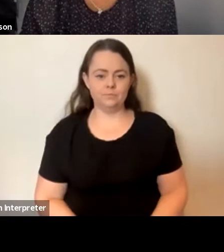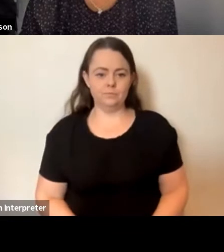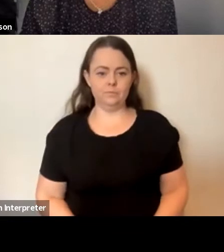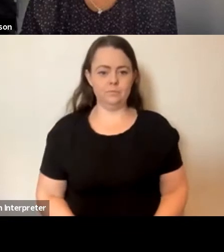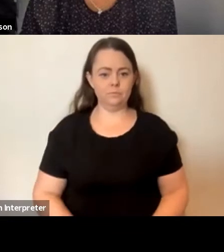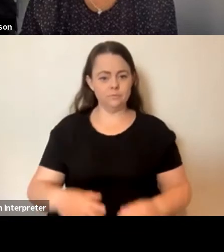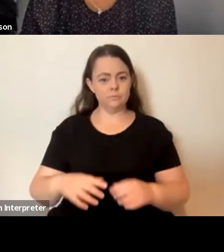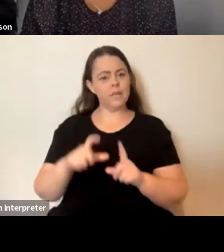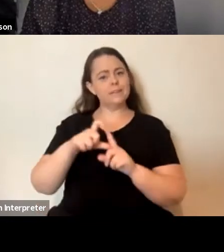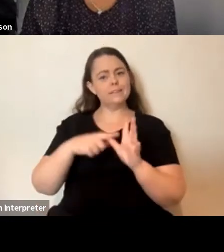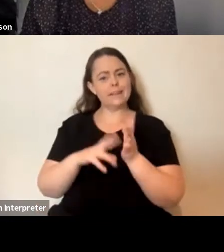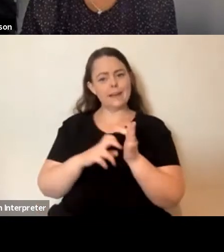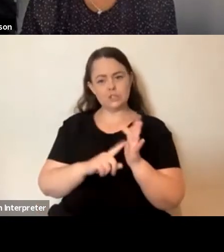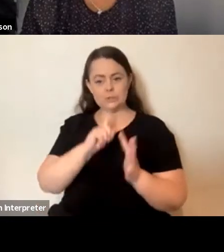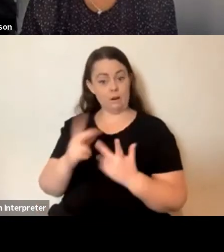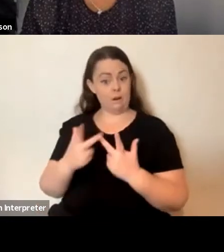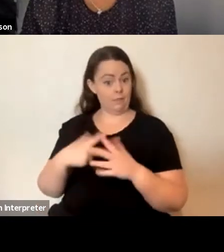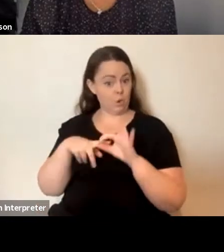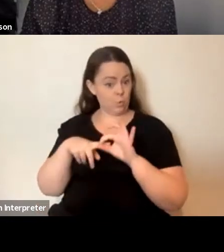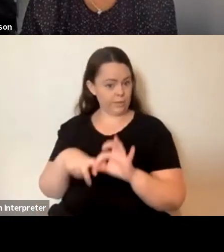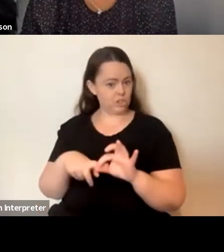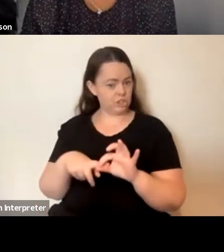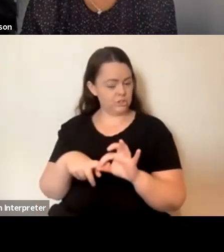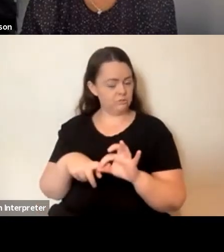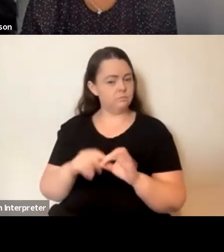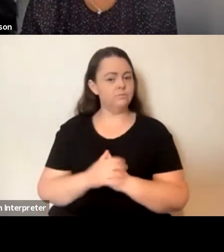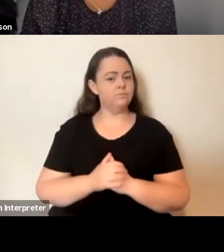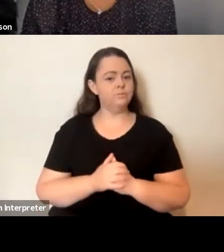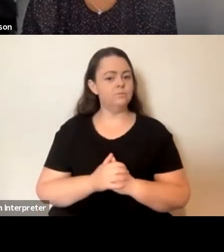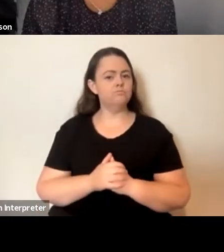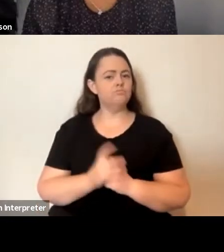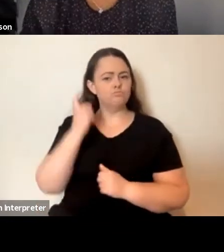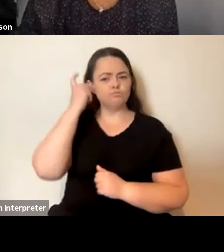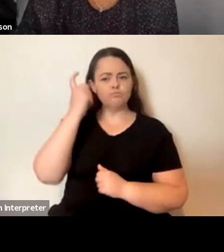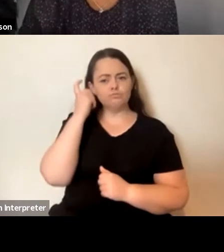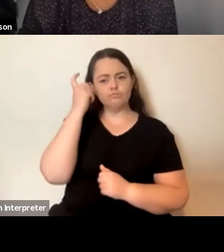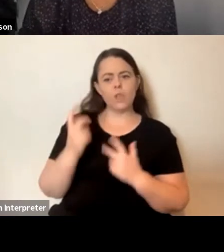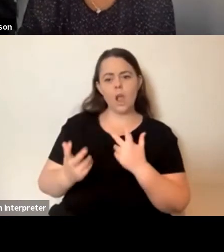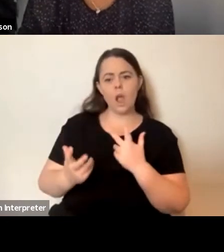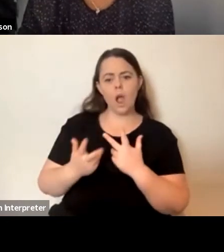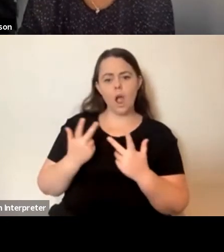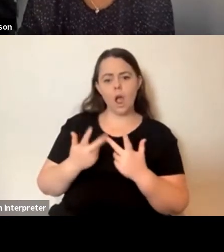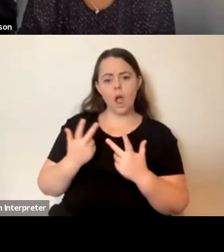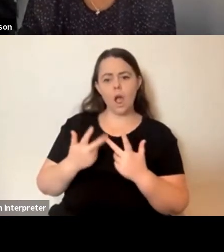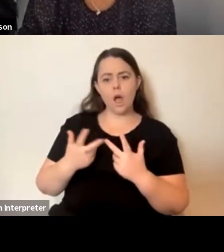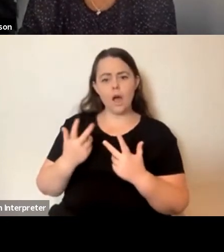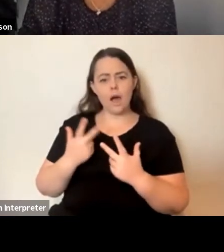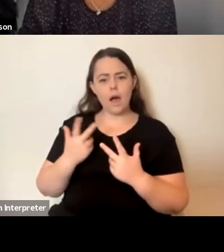broader. The first one is like, are there any signals about pregabalin or